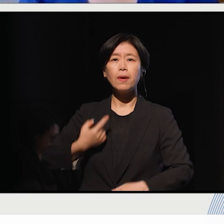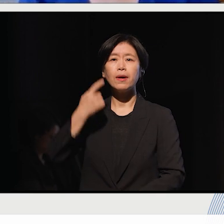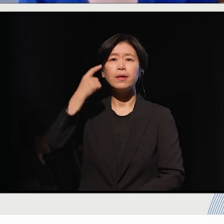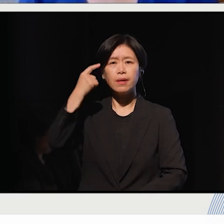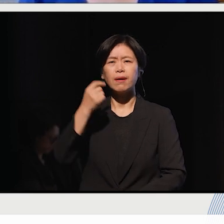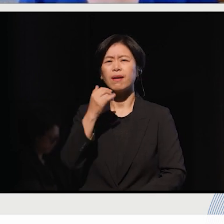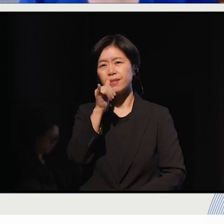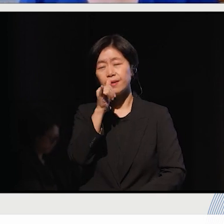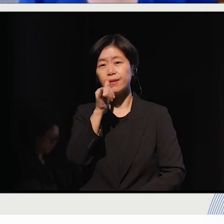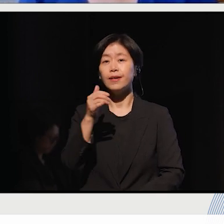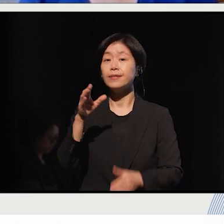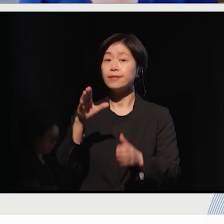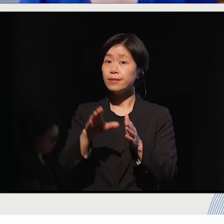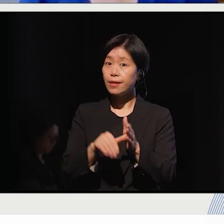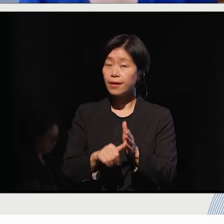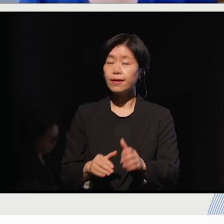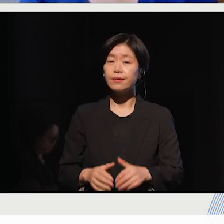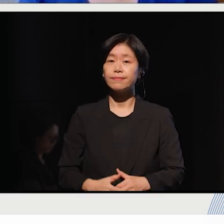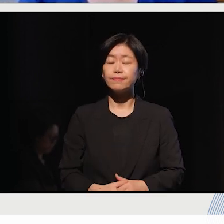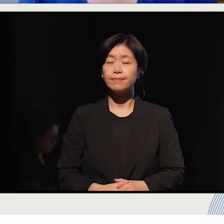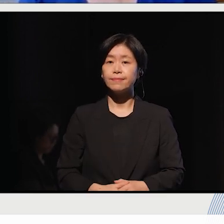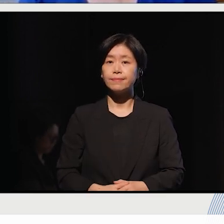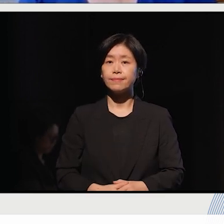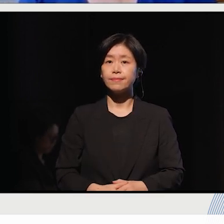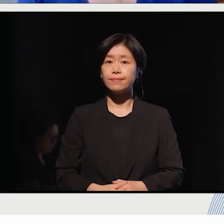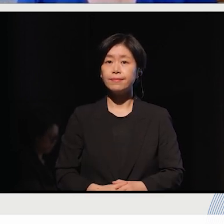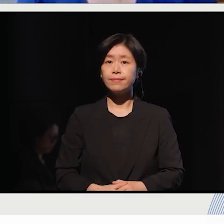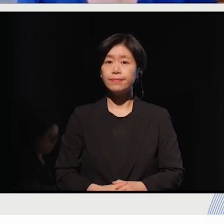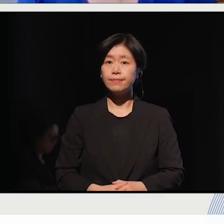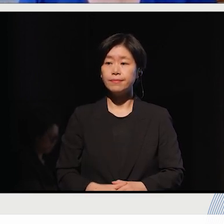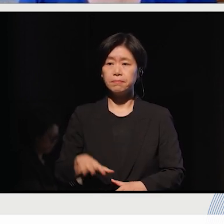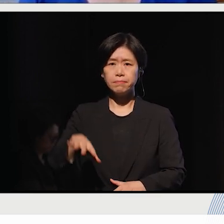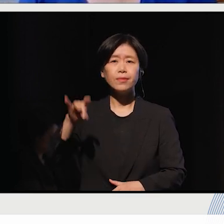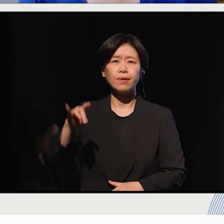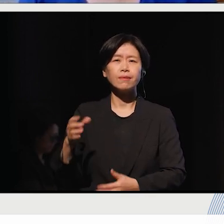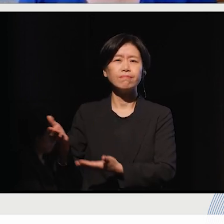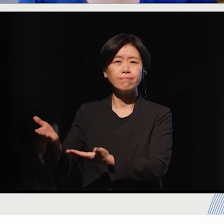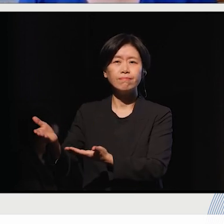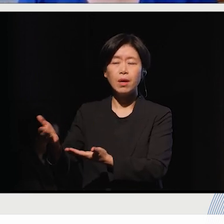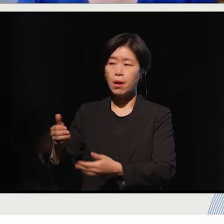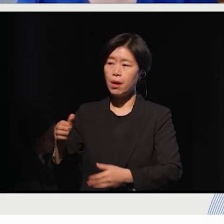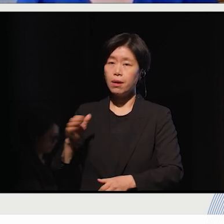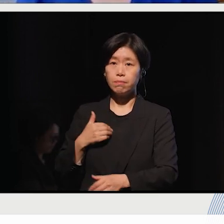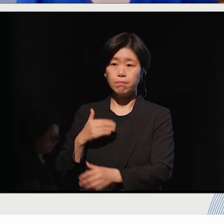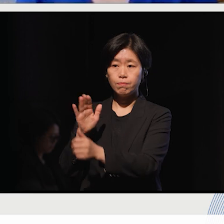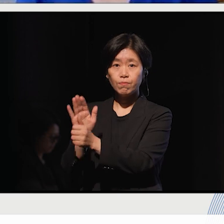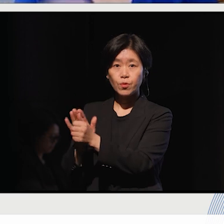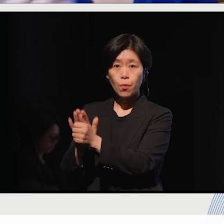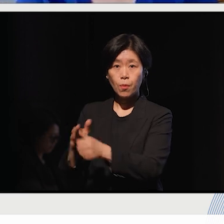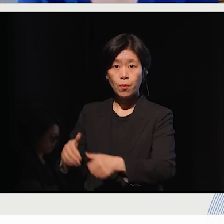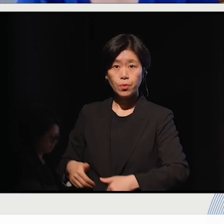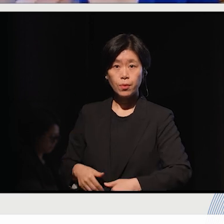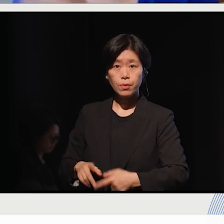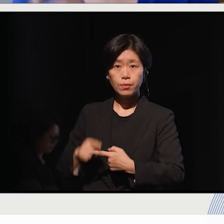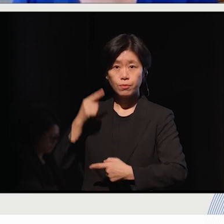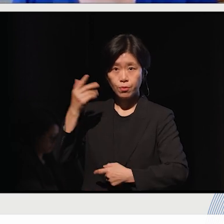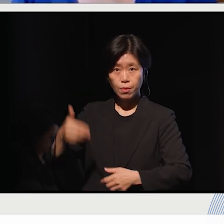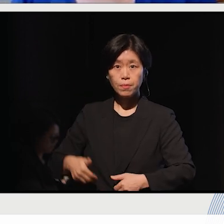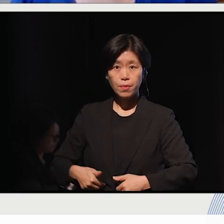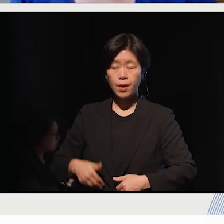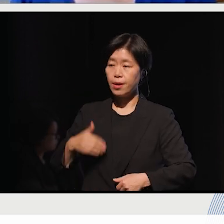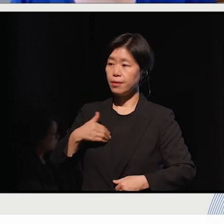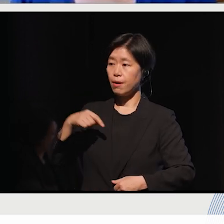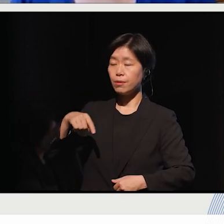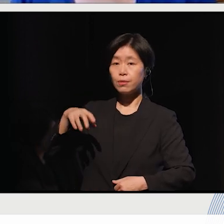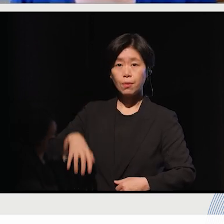yourself. "Hi, my name's Betty. I work here at the Kennedy Center. May I help you?" Now I wait to hear what they